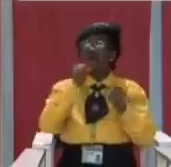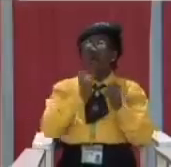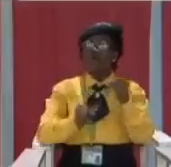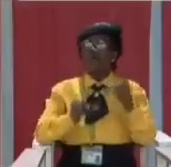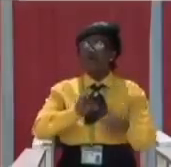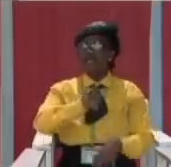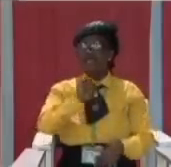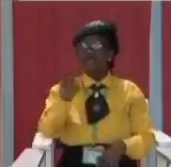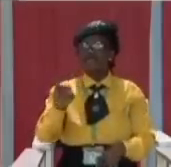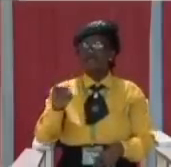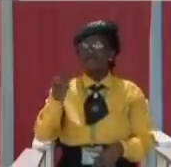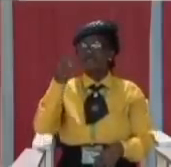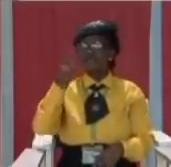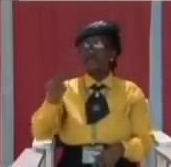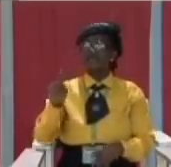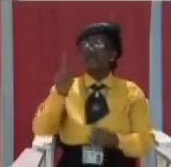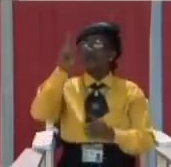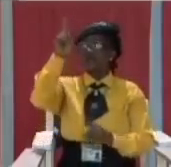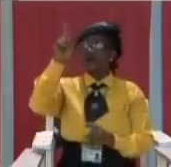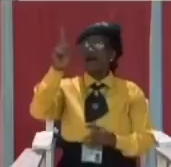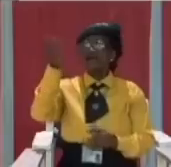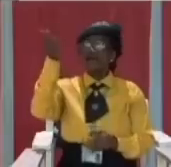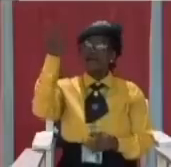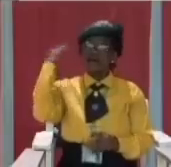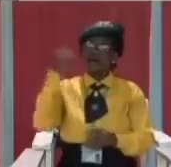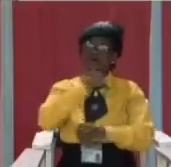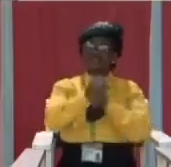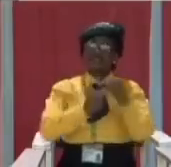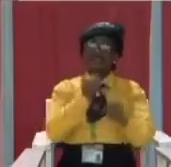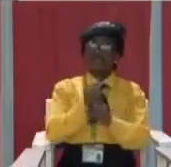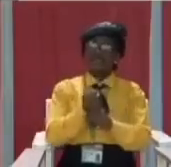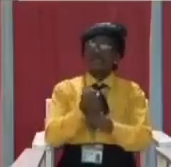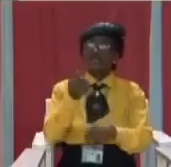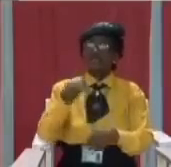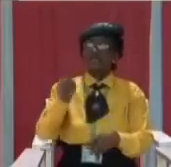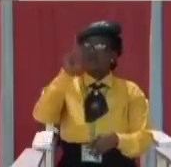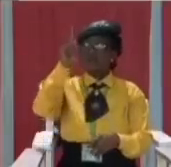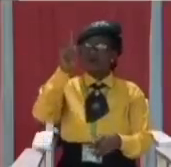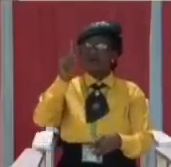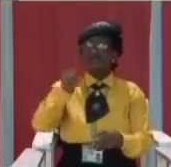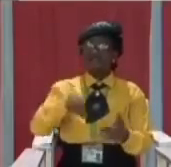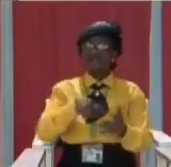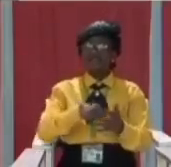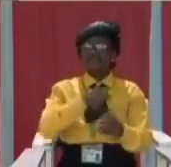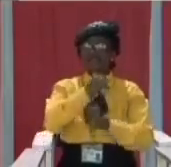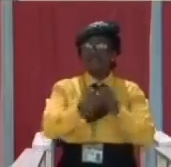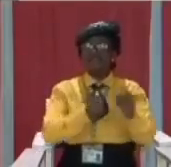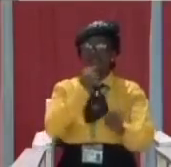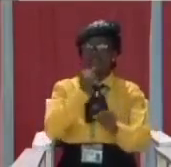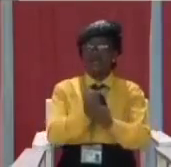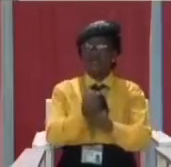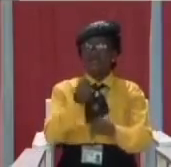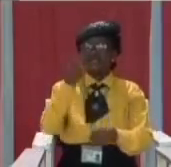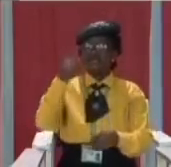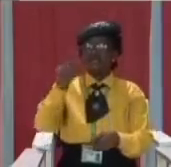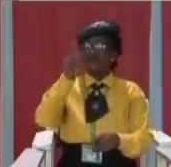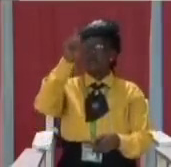the one last year, the one this year, the one in the years to come.